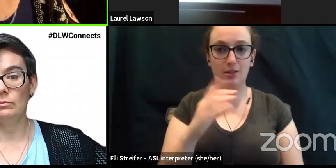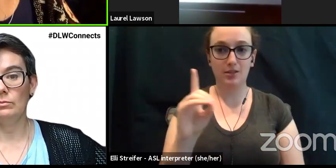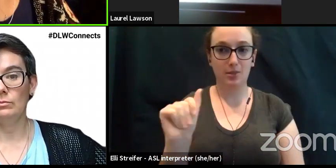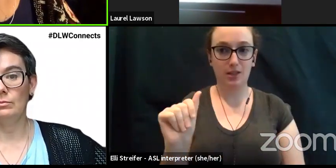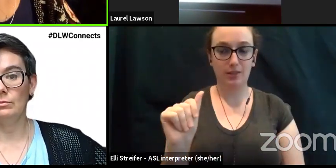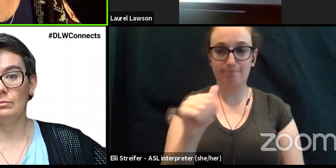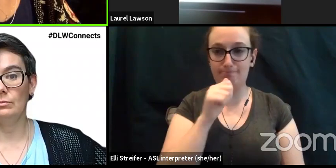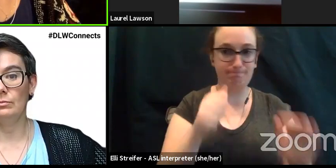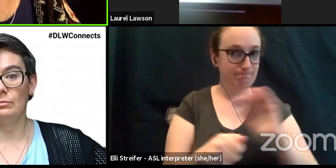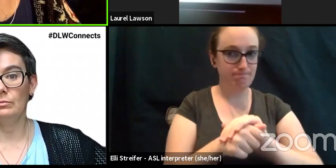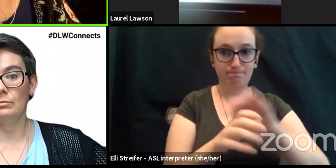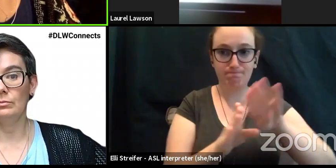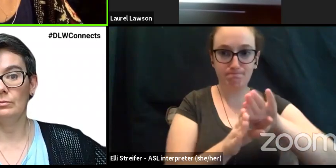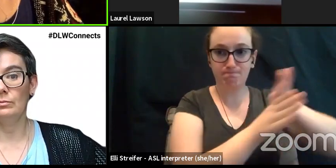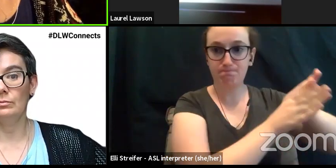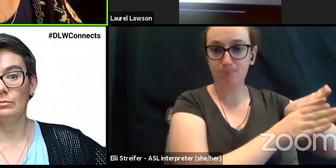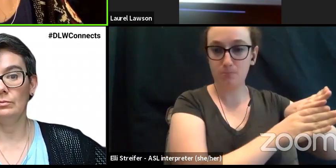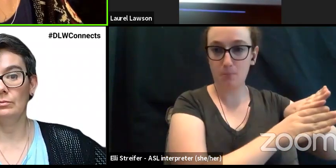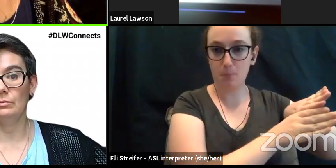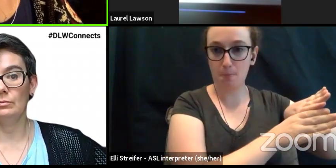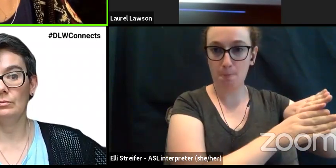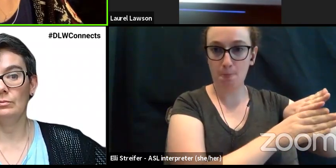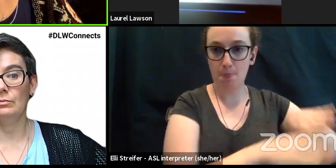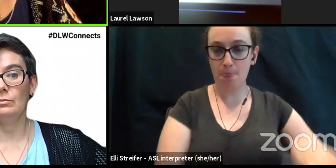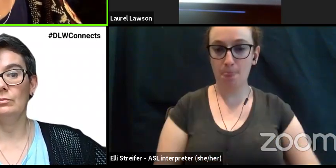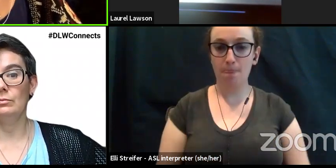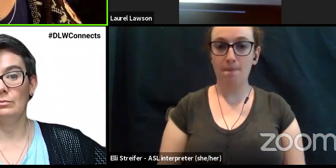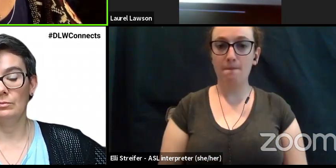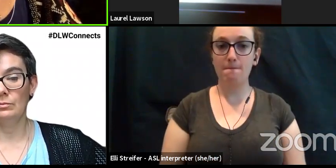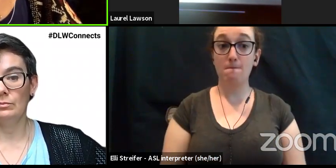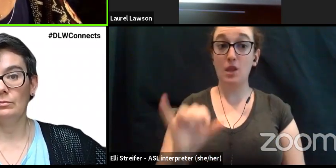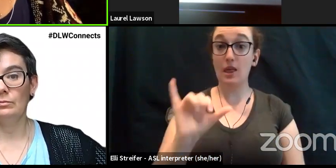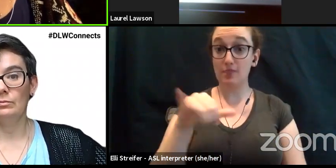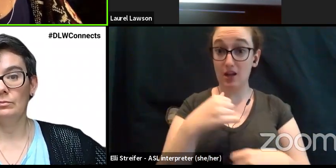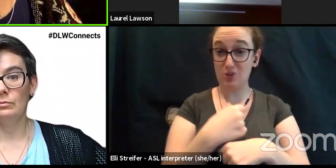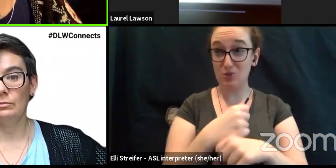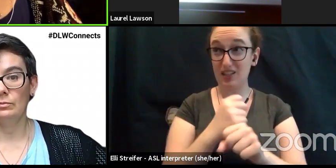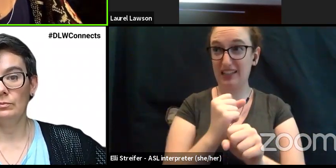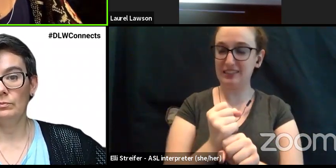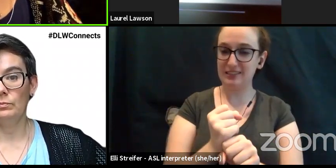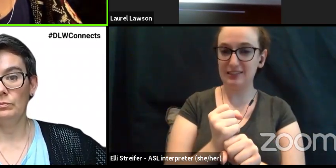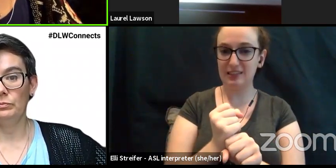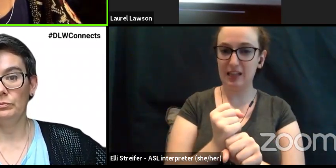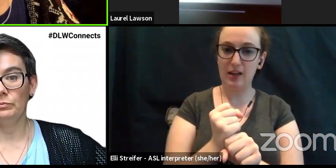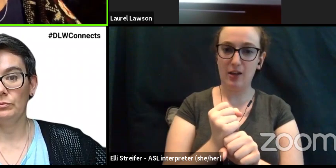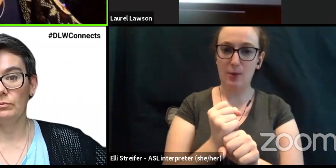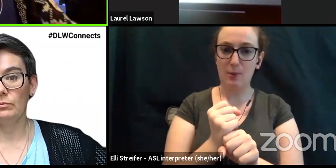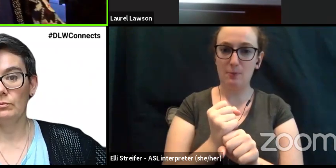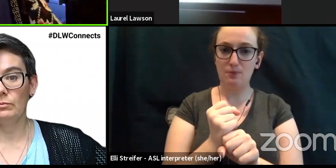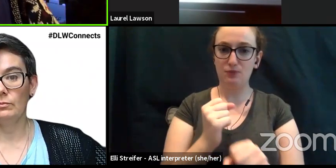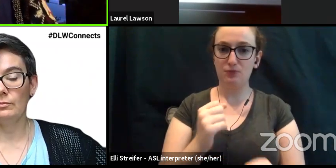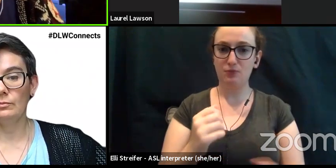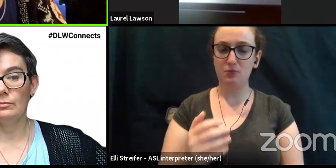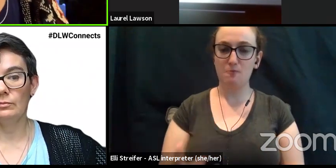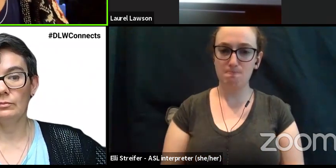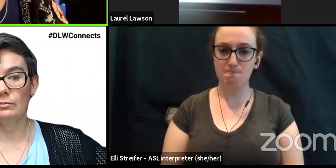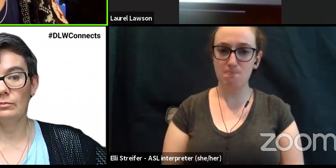hiding it. And so, and what that created was usually in a cast,